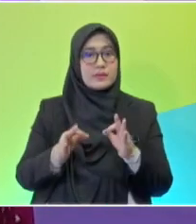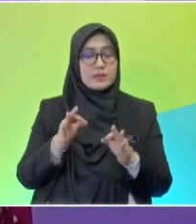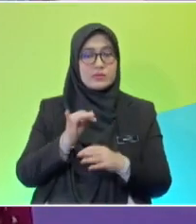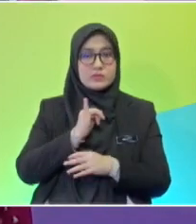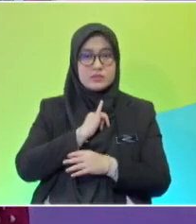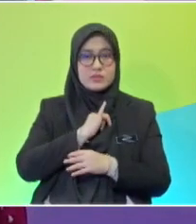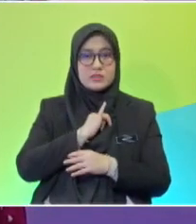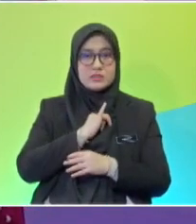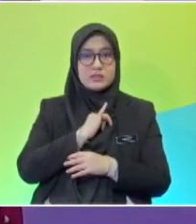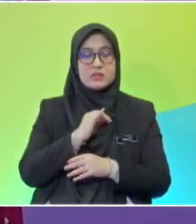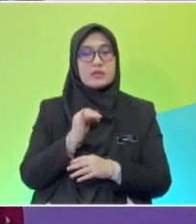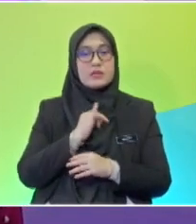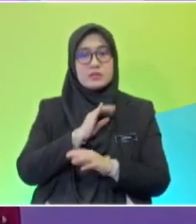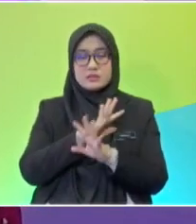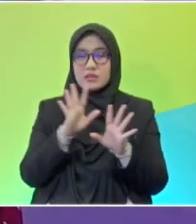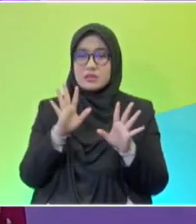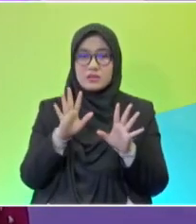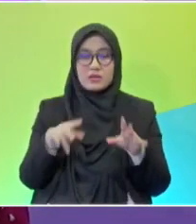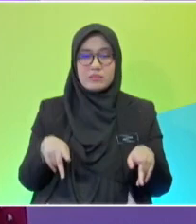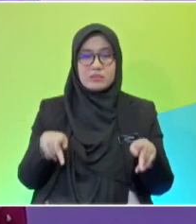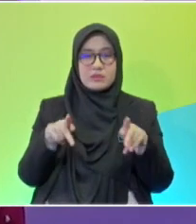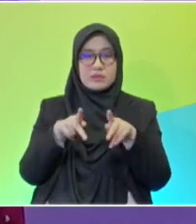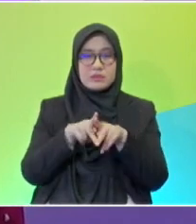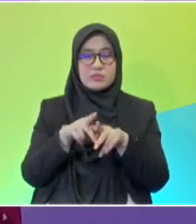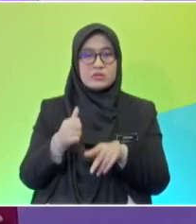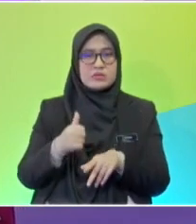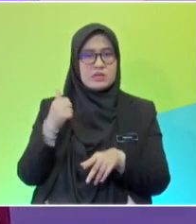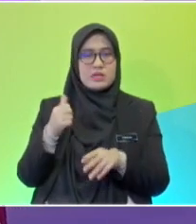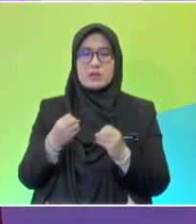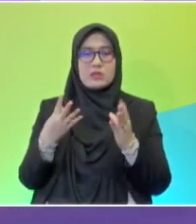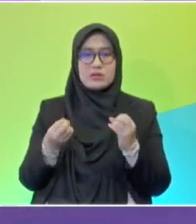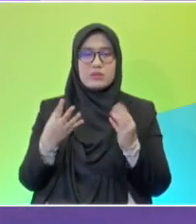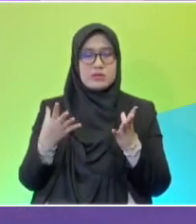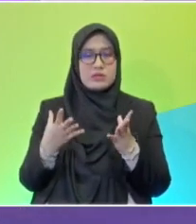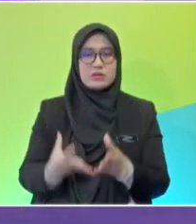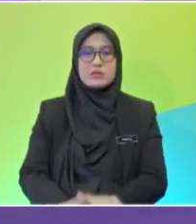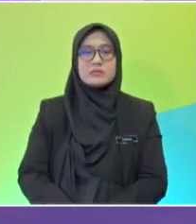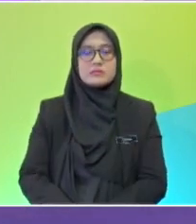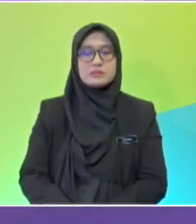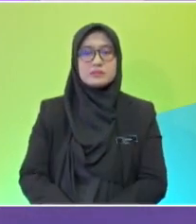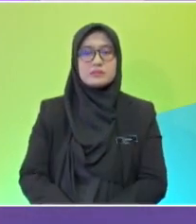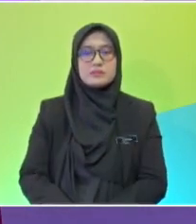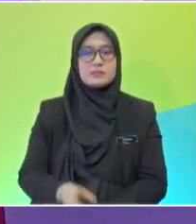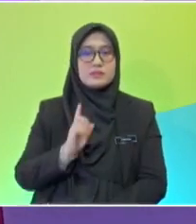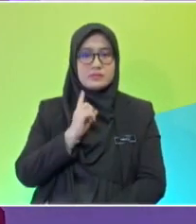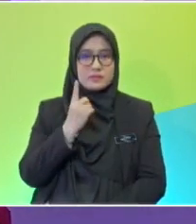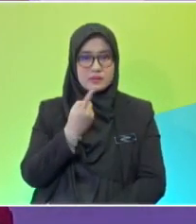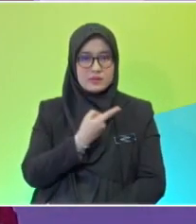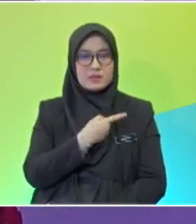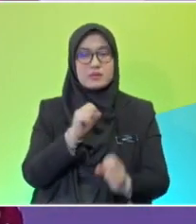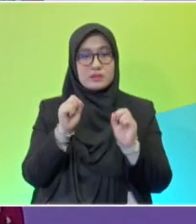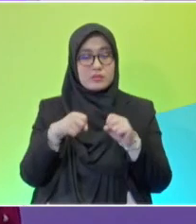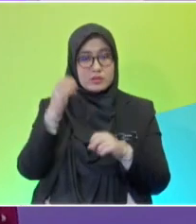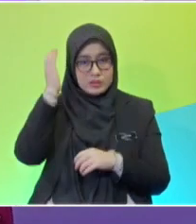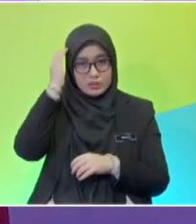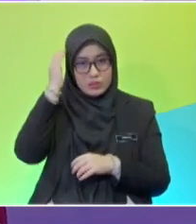have a long list of success criteria, because the success criteria will help you to determine whether your pupils have